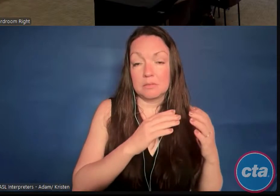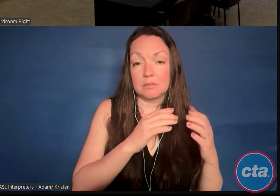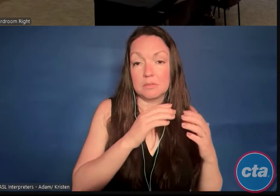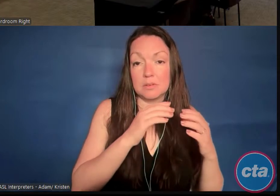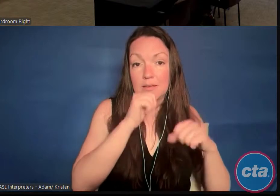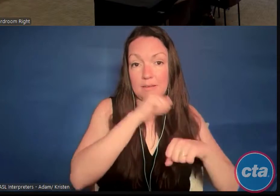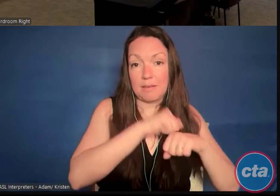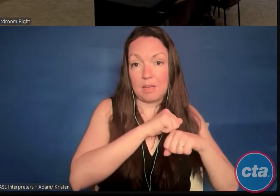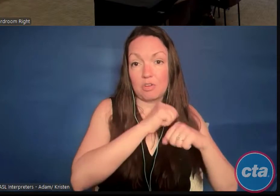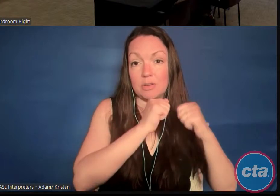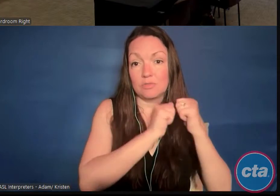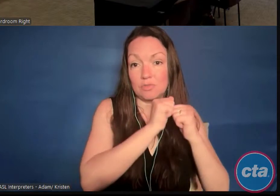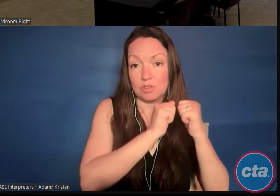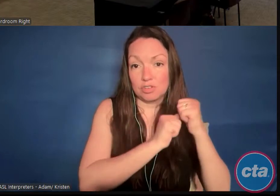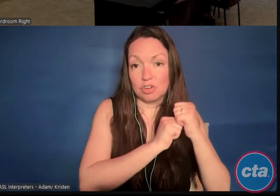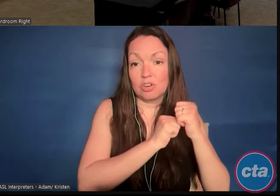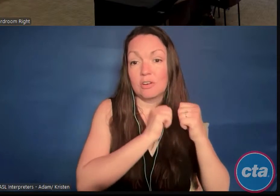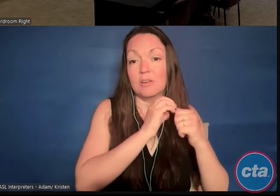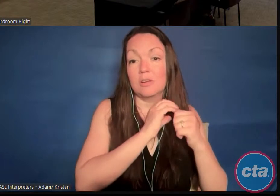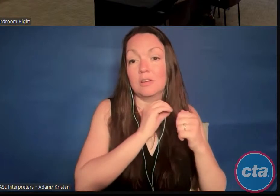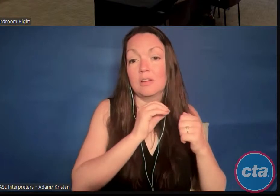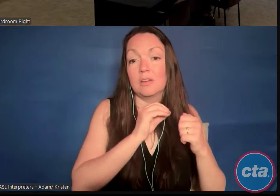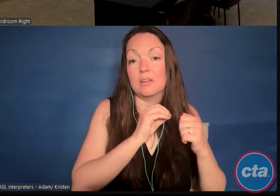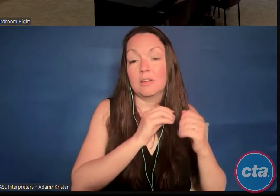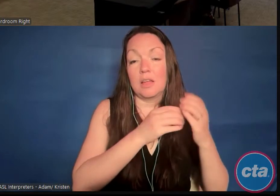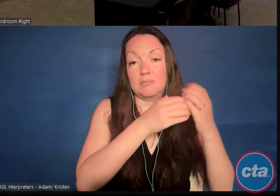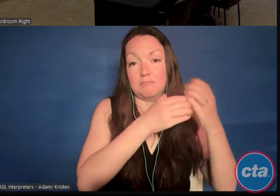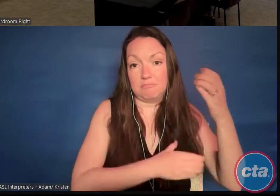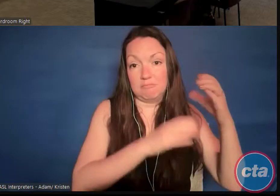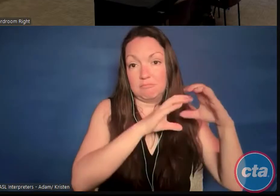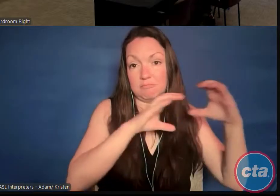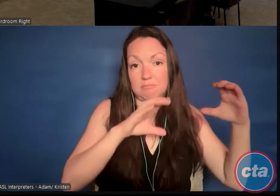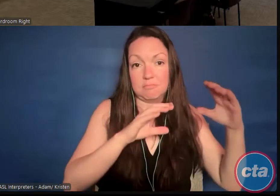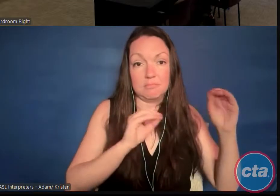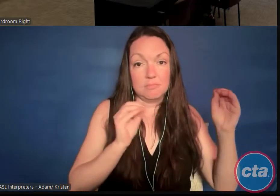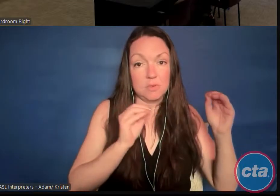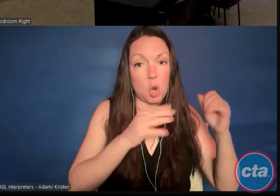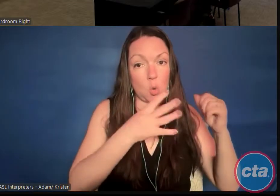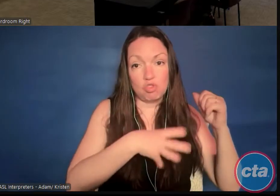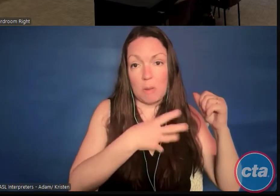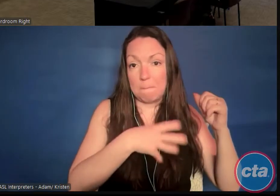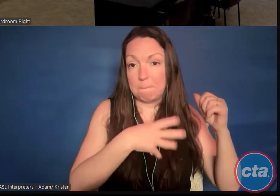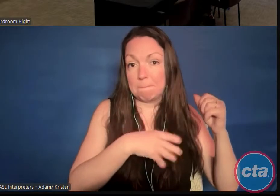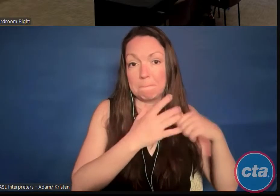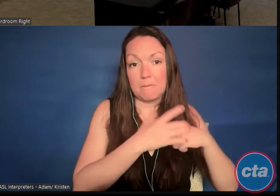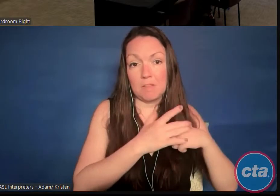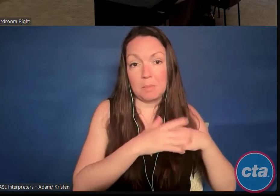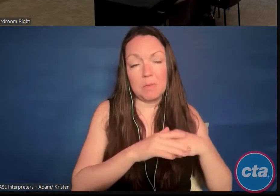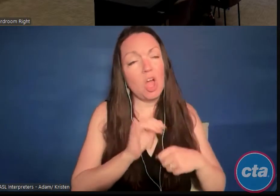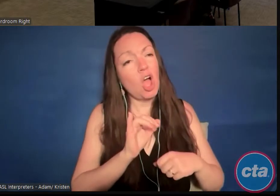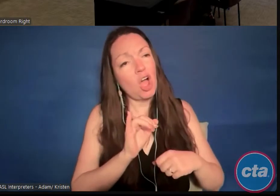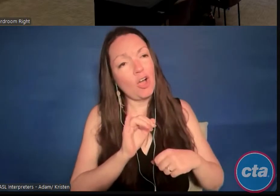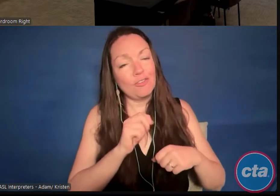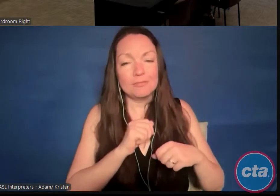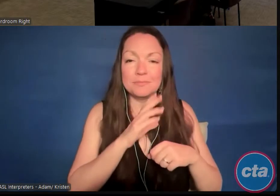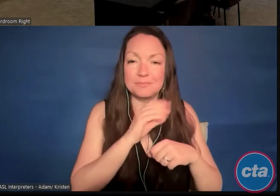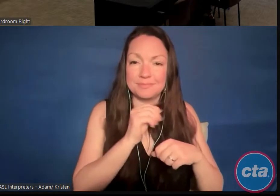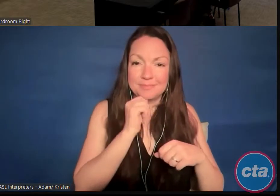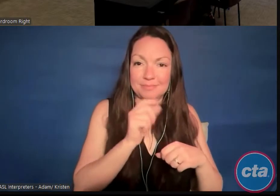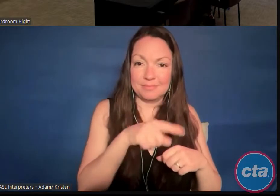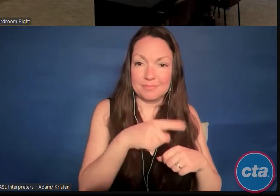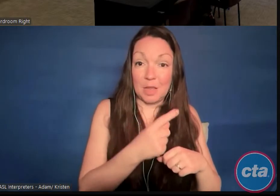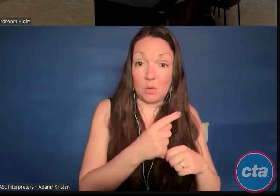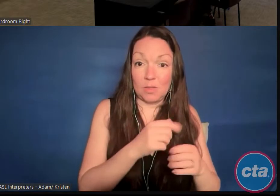structure, concrete track ties. And so there is no juice to drip. And so not only does